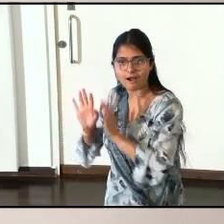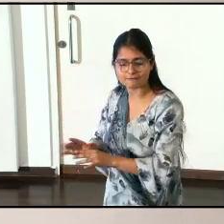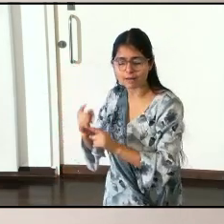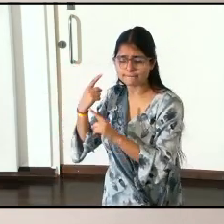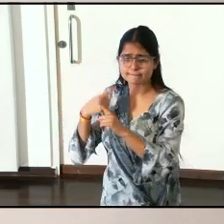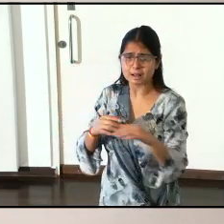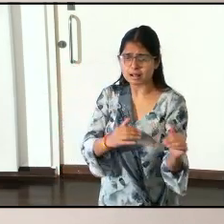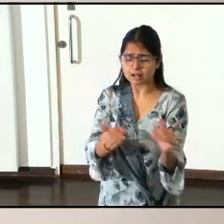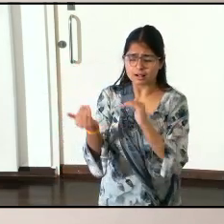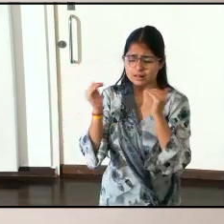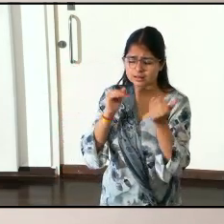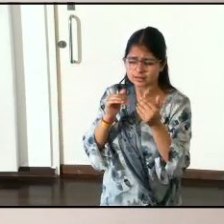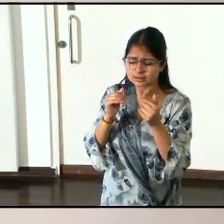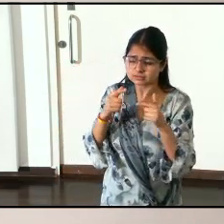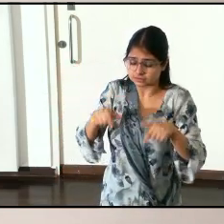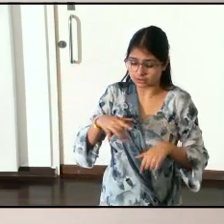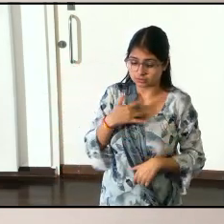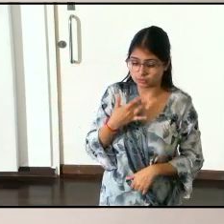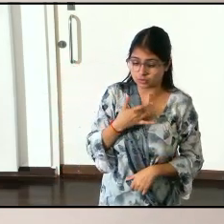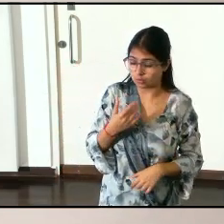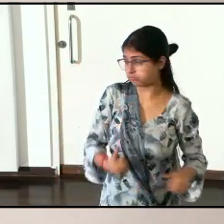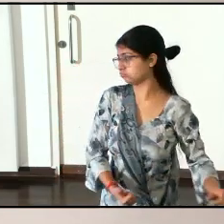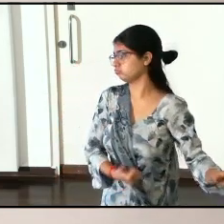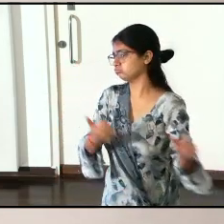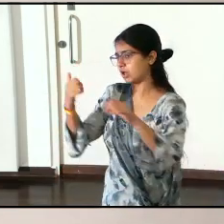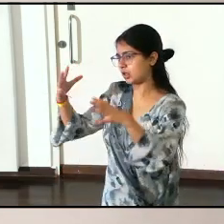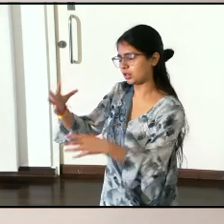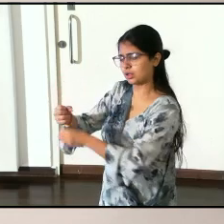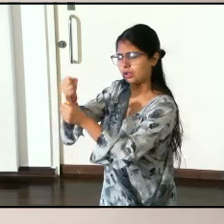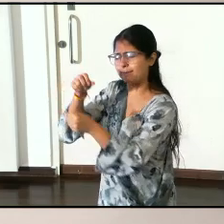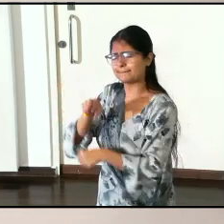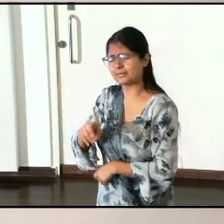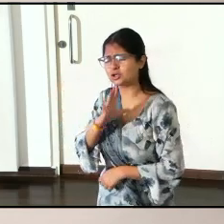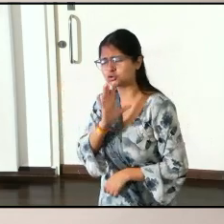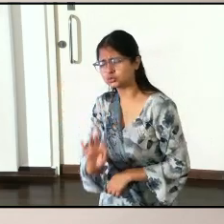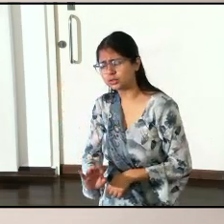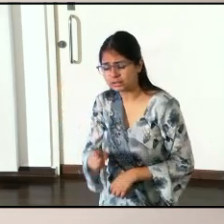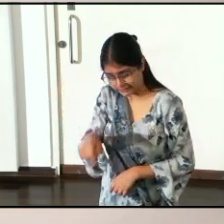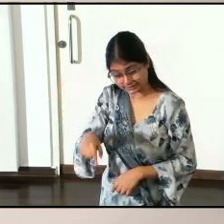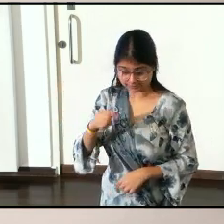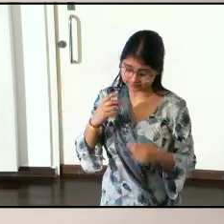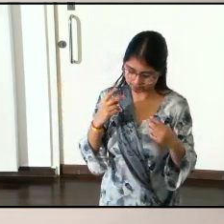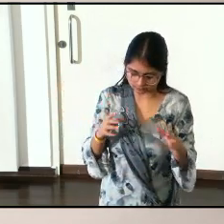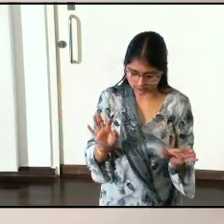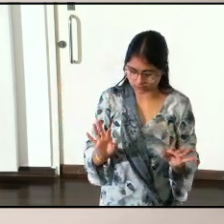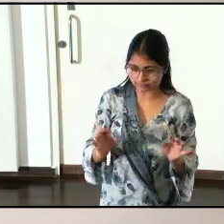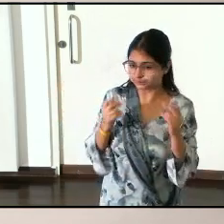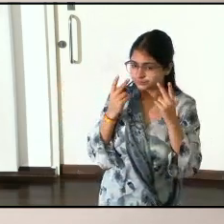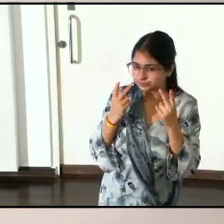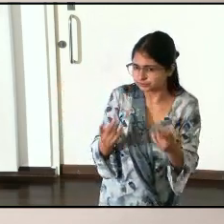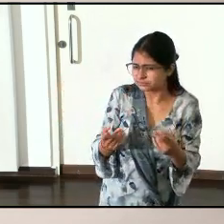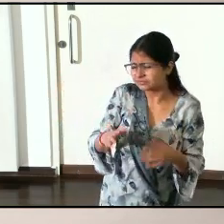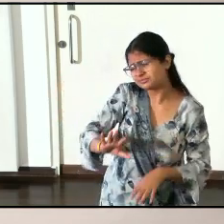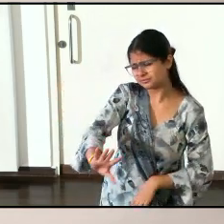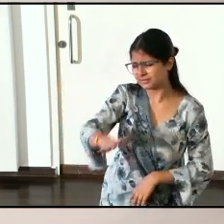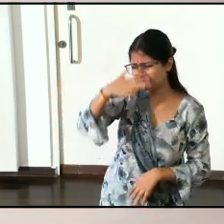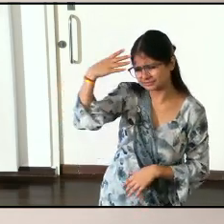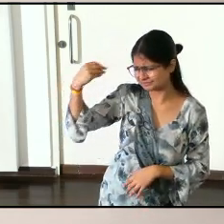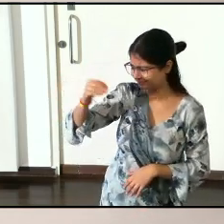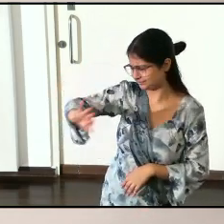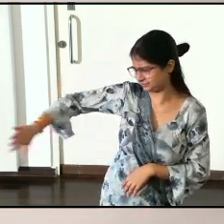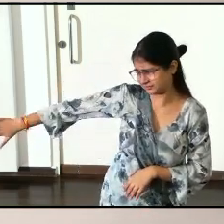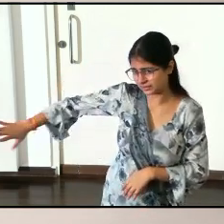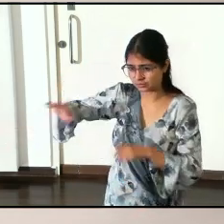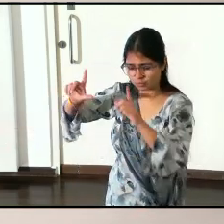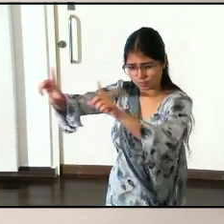which these were and what it meant to put it back together. So you see, the thing is that as somebody, forget posters, but